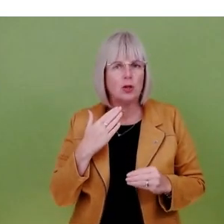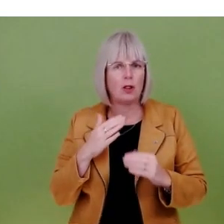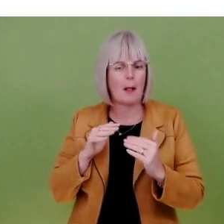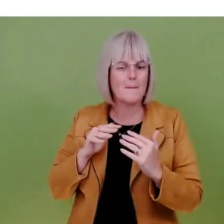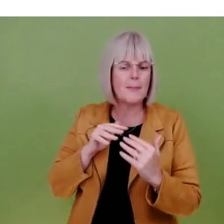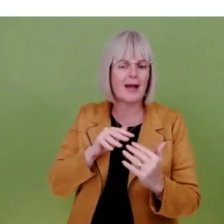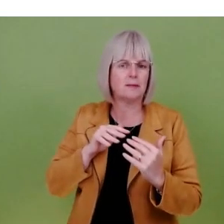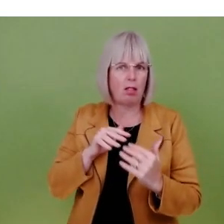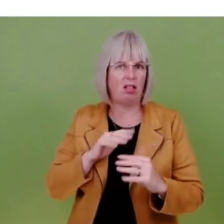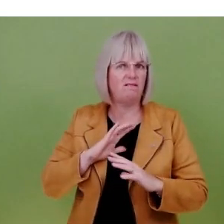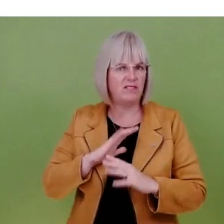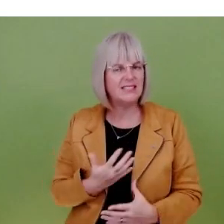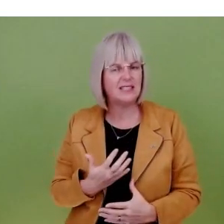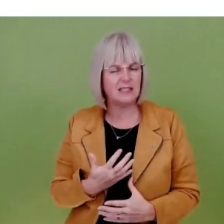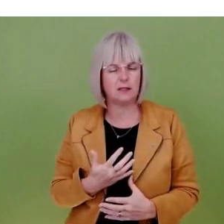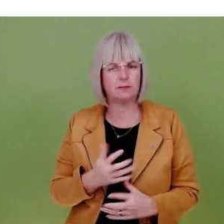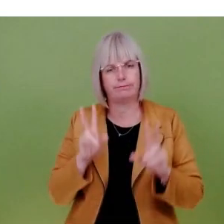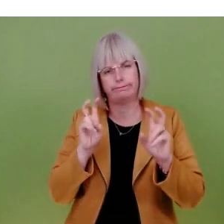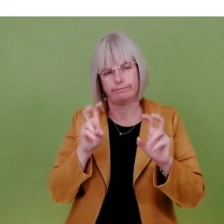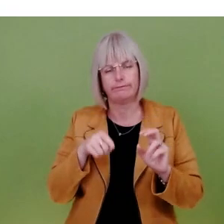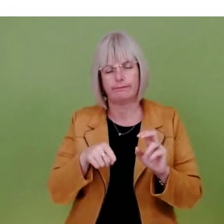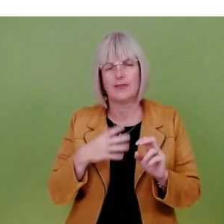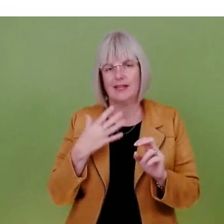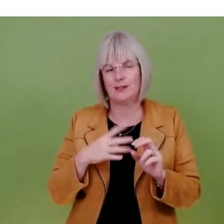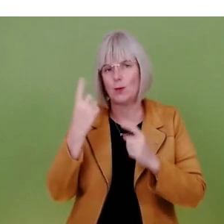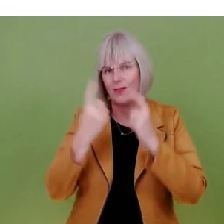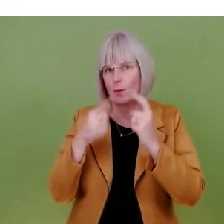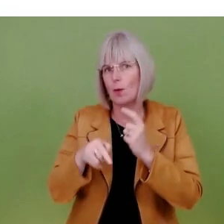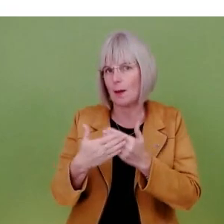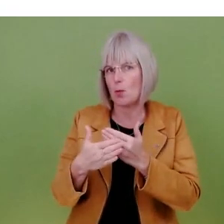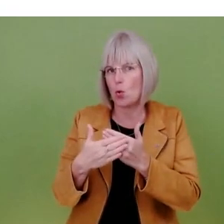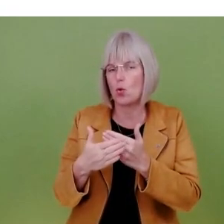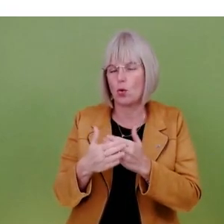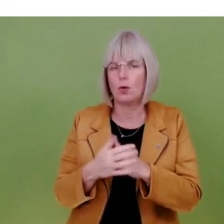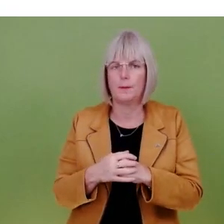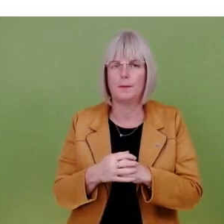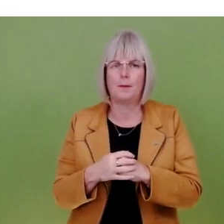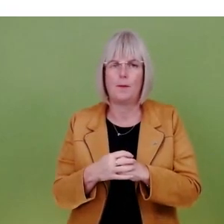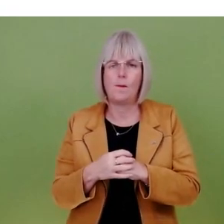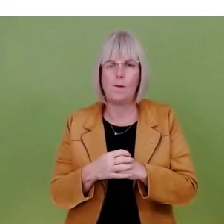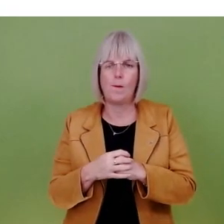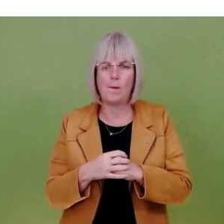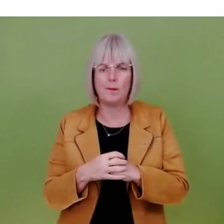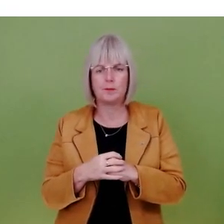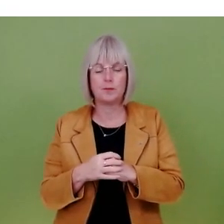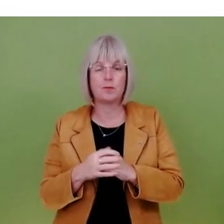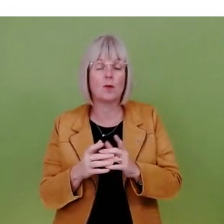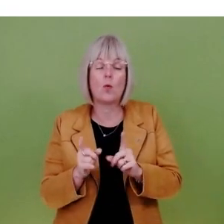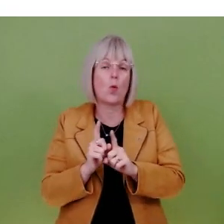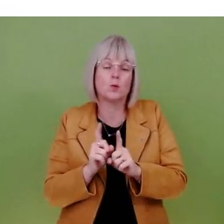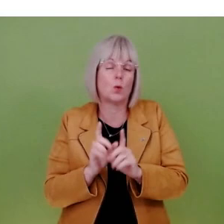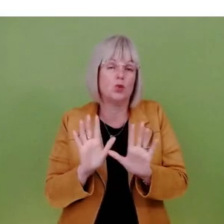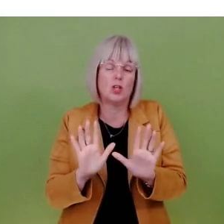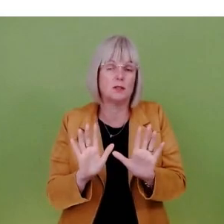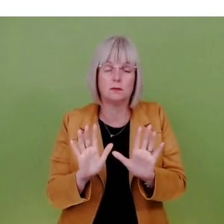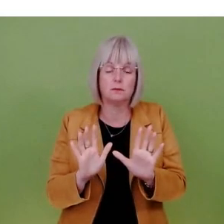there's systems things like Margo said that need to change there, I think. And also just being exposed to